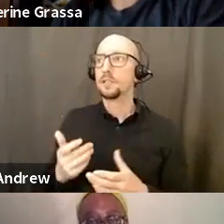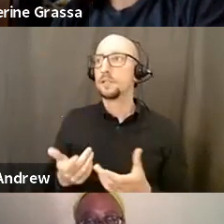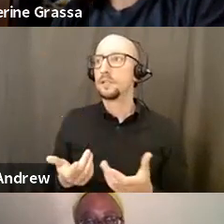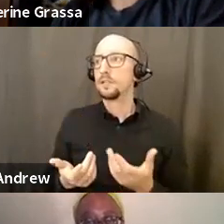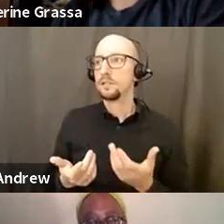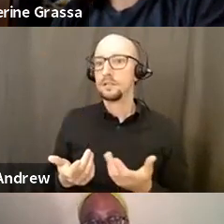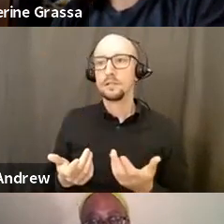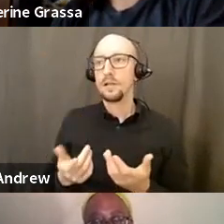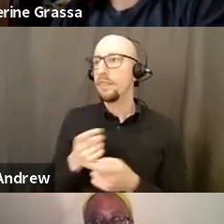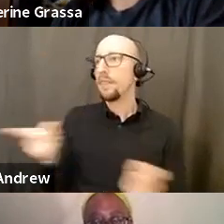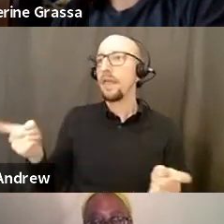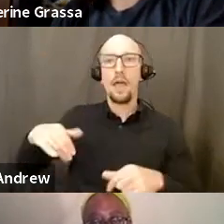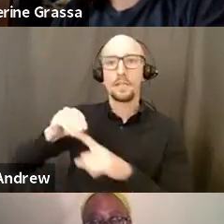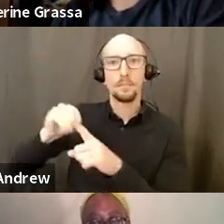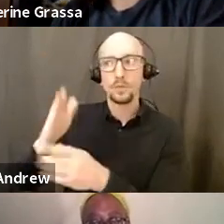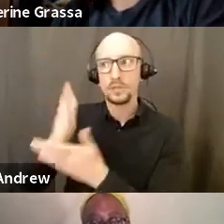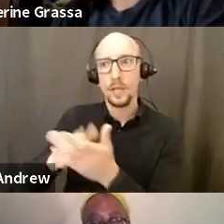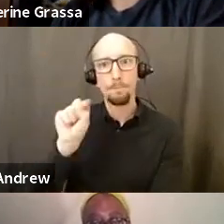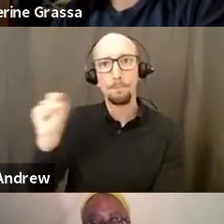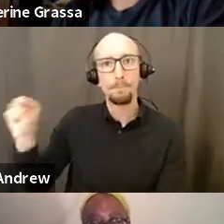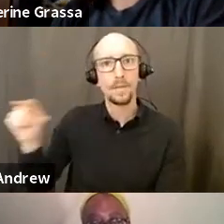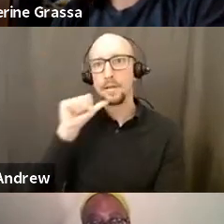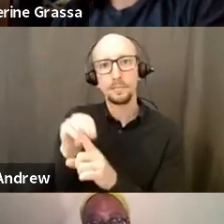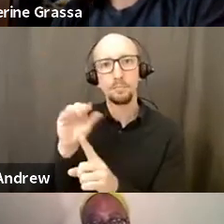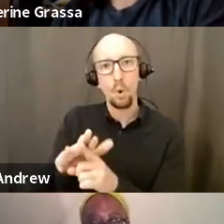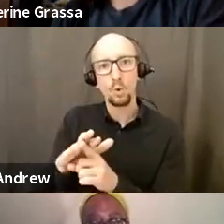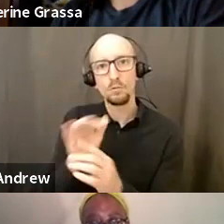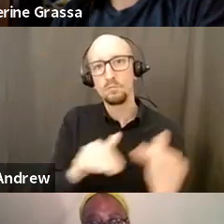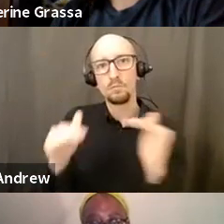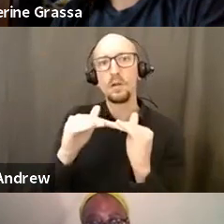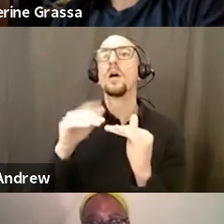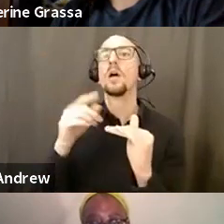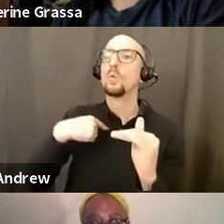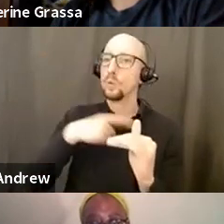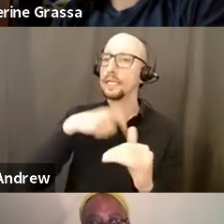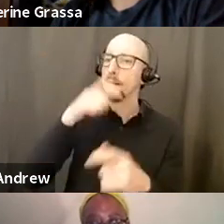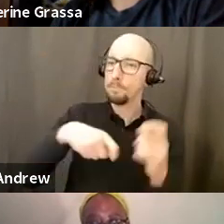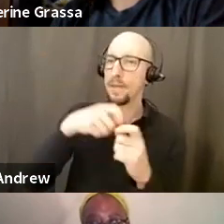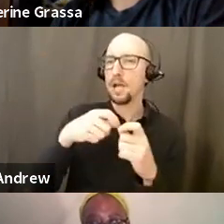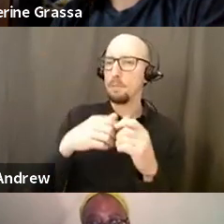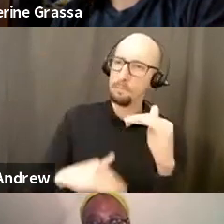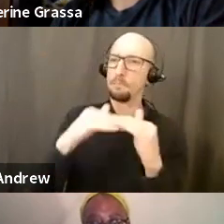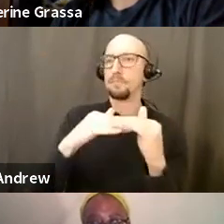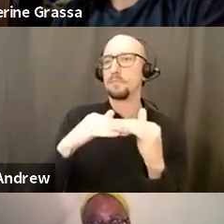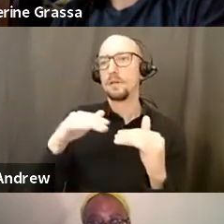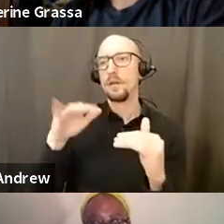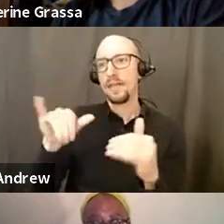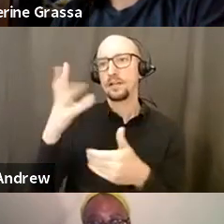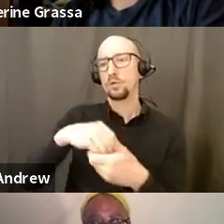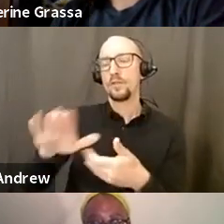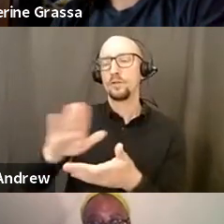they have not been exposed to, and making that up as part of the school experience.